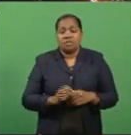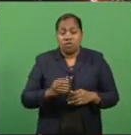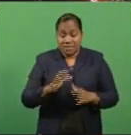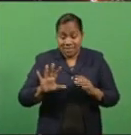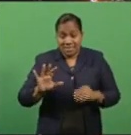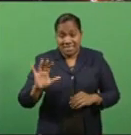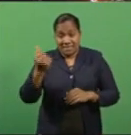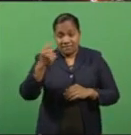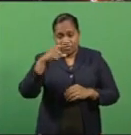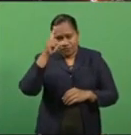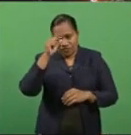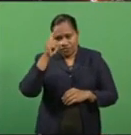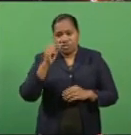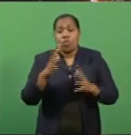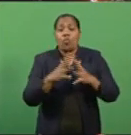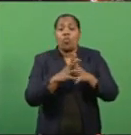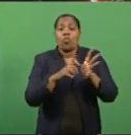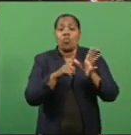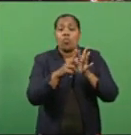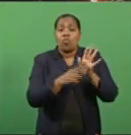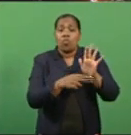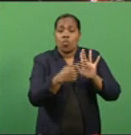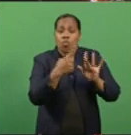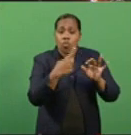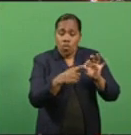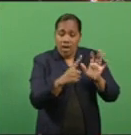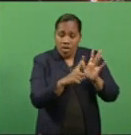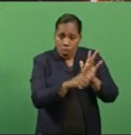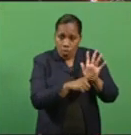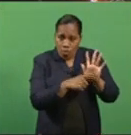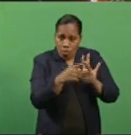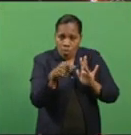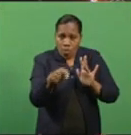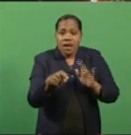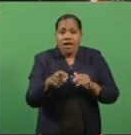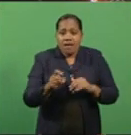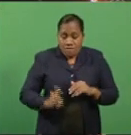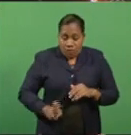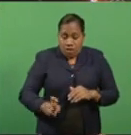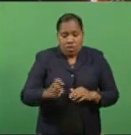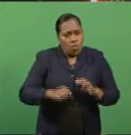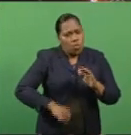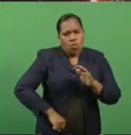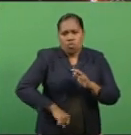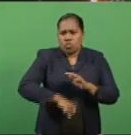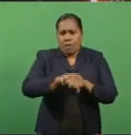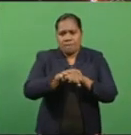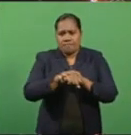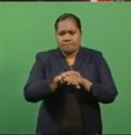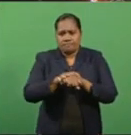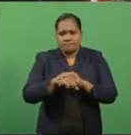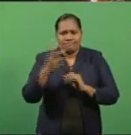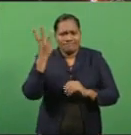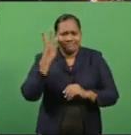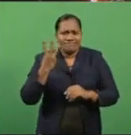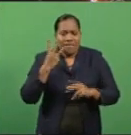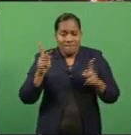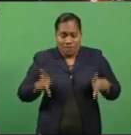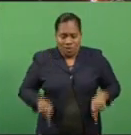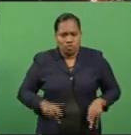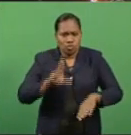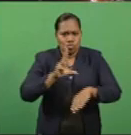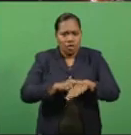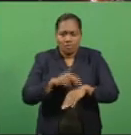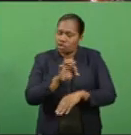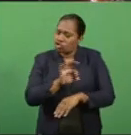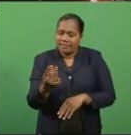Jennifer Wainingolo, who says her journey to becoming one of the top female physiotherapists in the country was not an easy one.